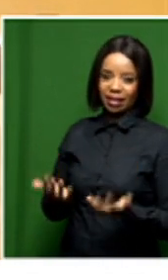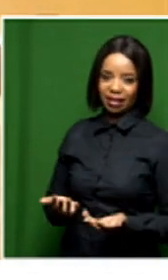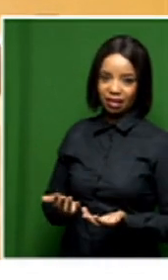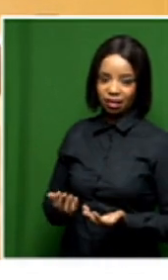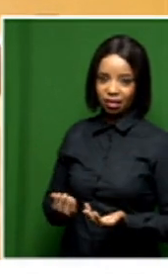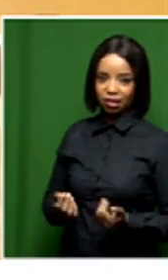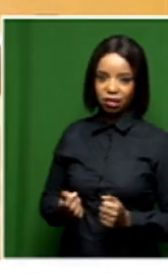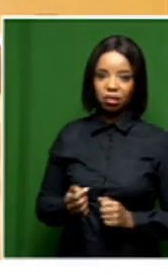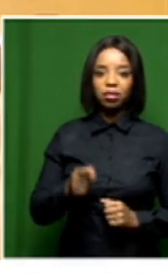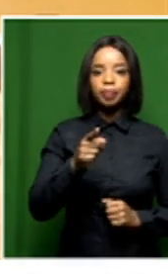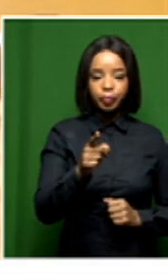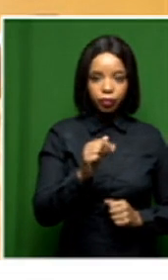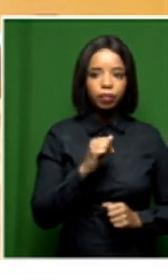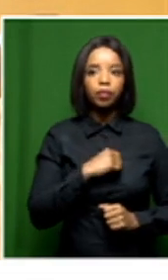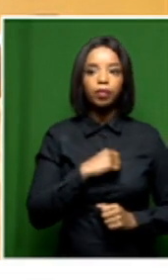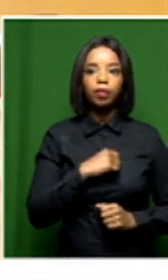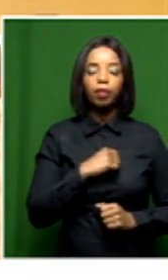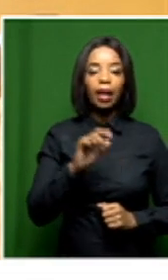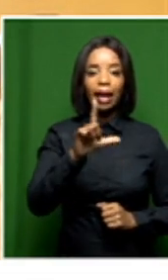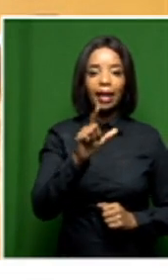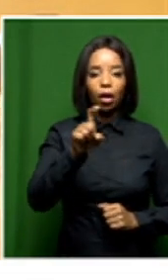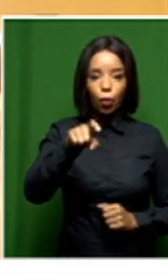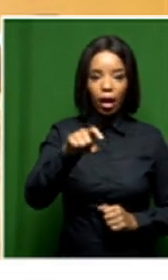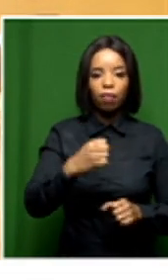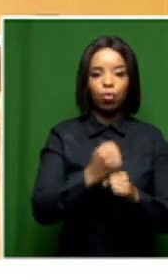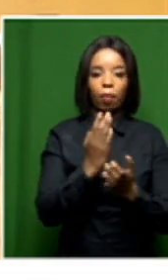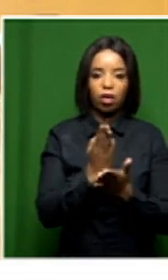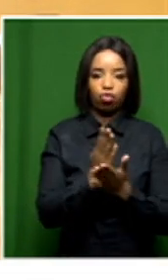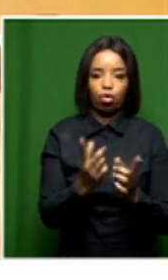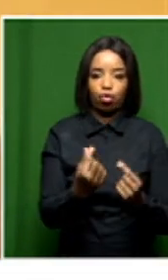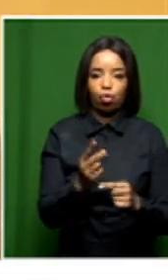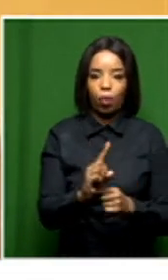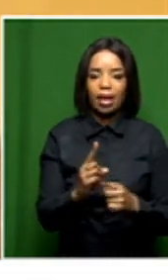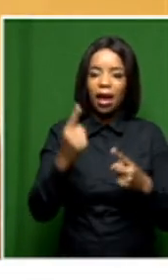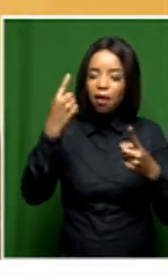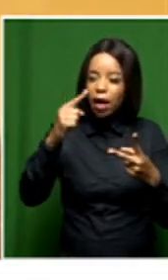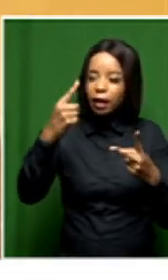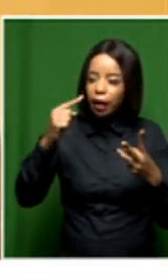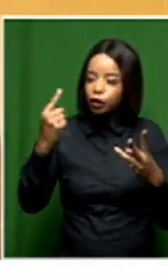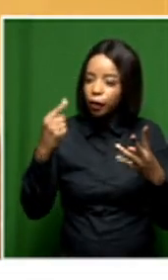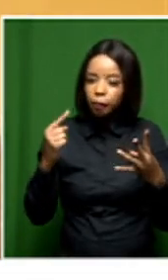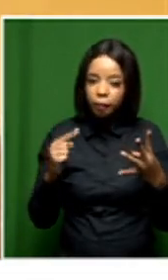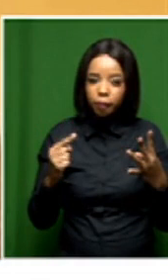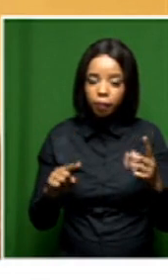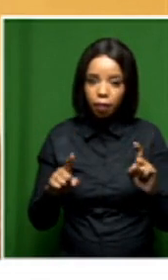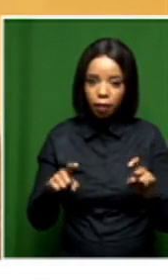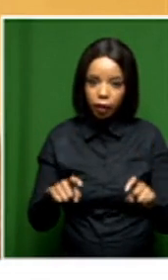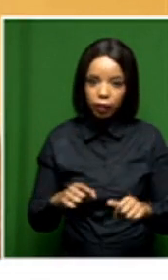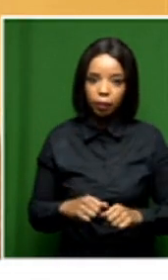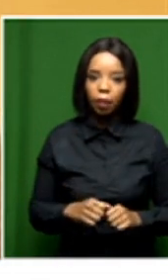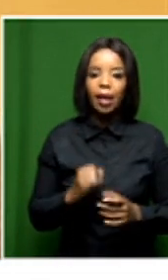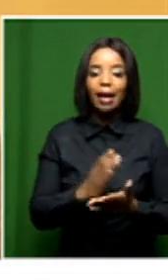situation where, Leanne, that you have to make sure that you do the validation. And some of the people in that